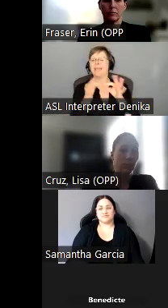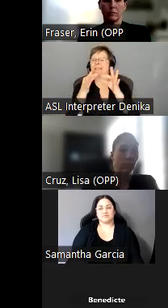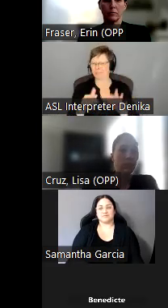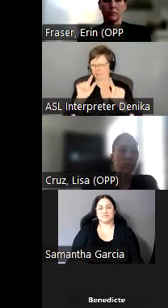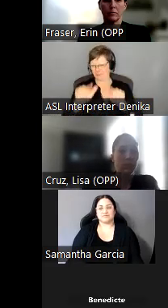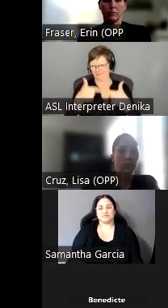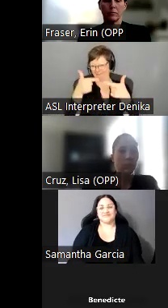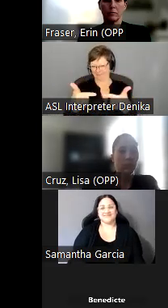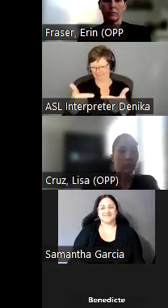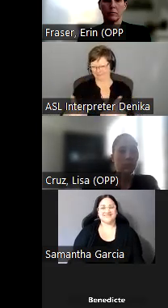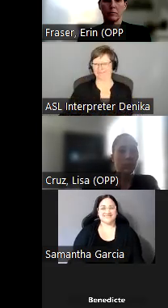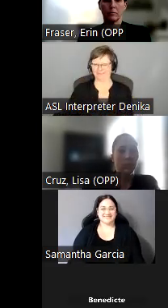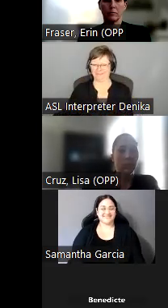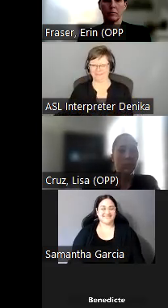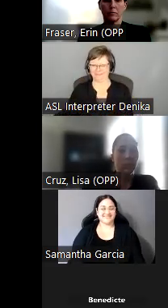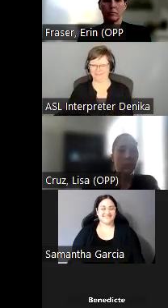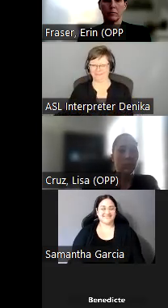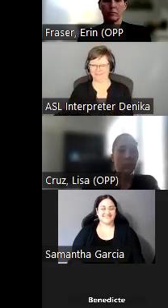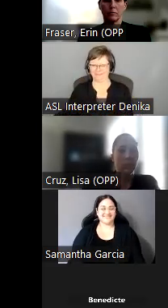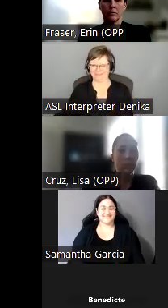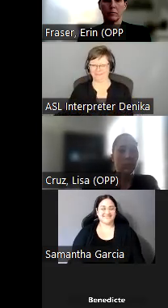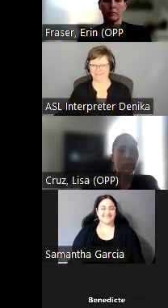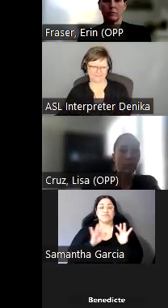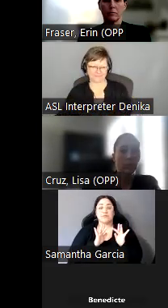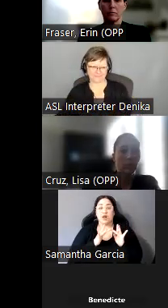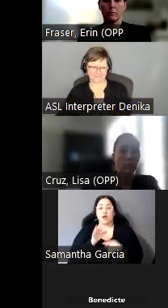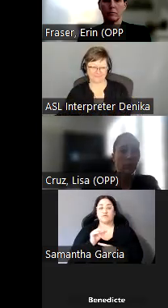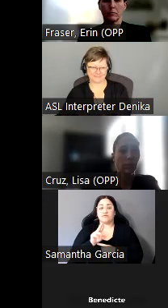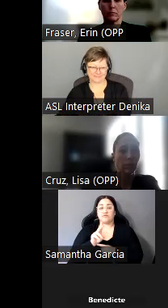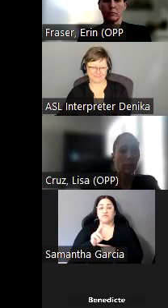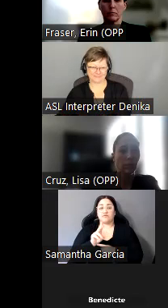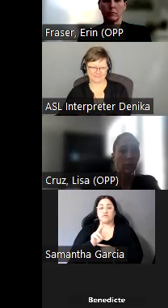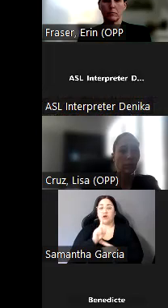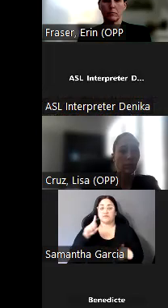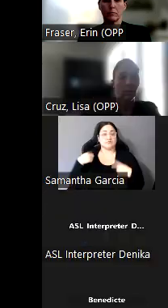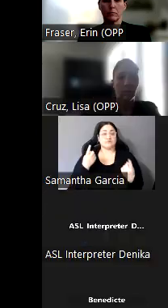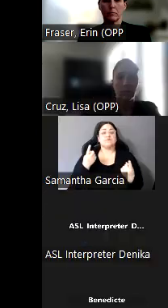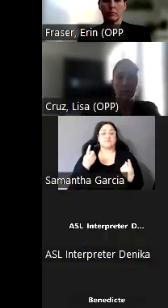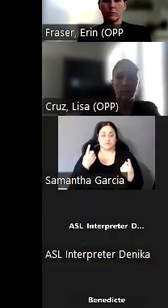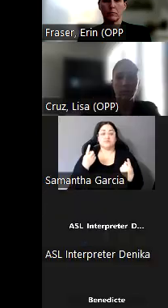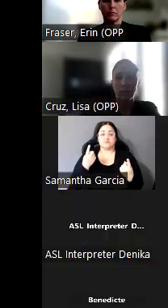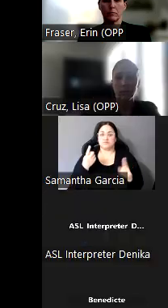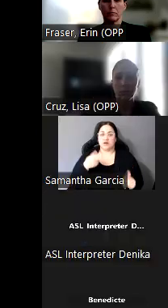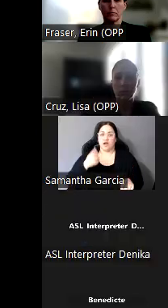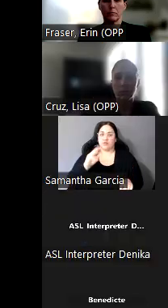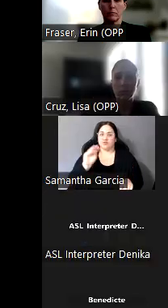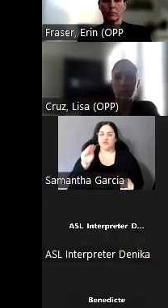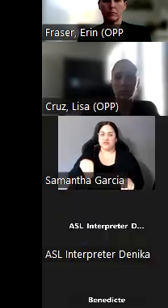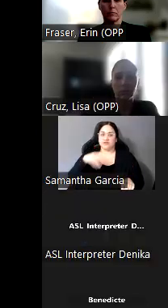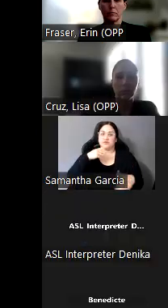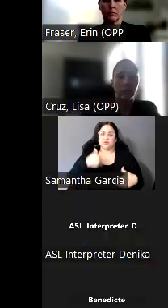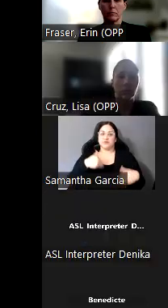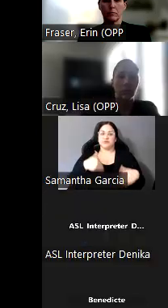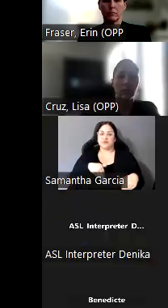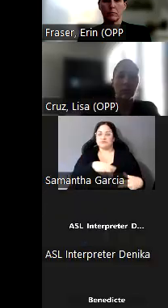fraud occurrences that come to the Canadian Anti-Fraud Centre are cyber-enabled, which means they're facilitated through some sort of form of